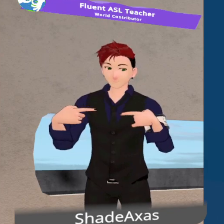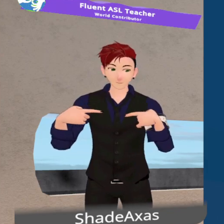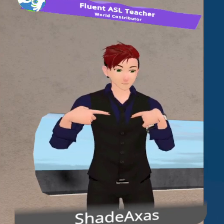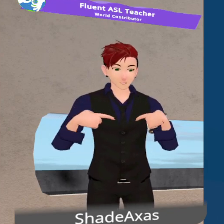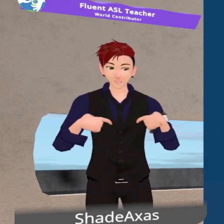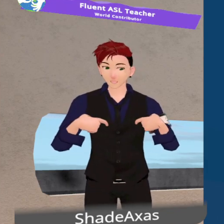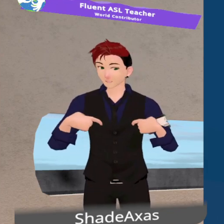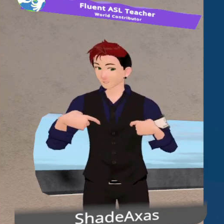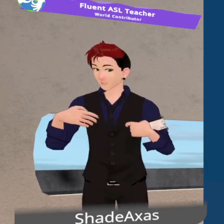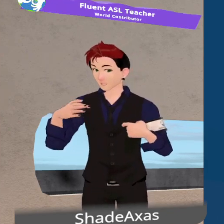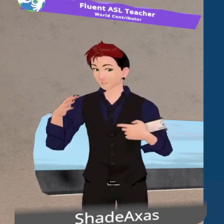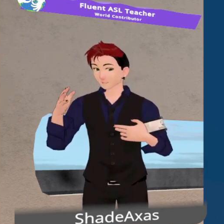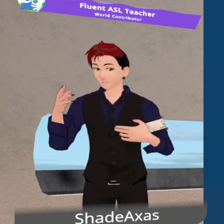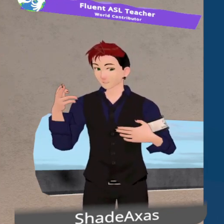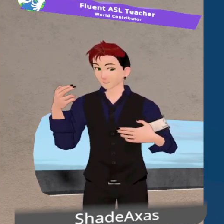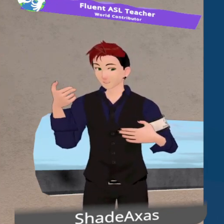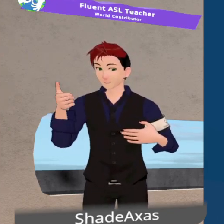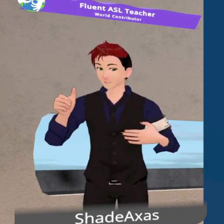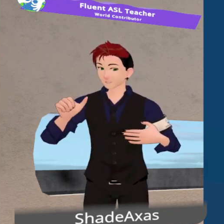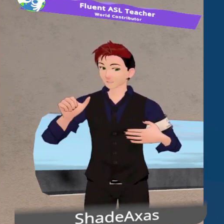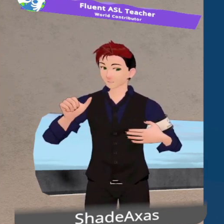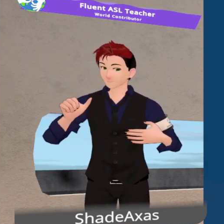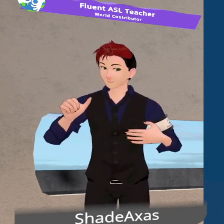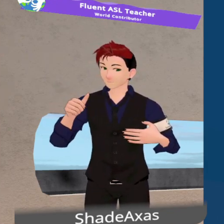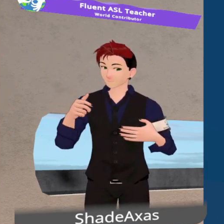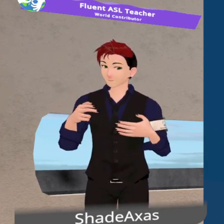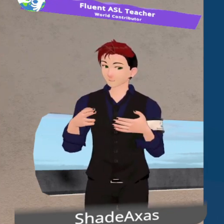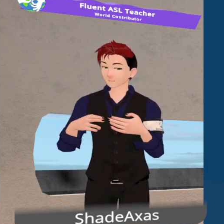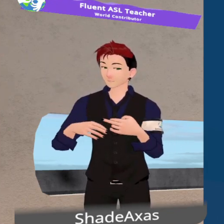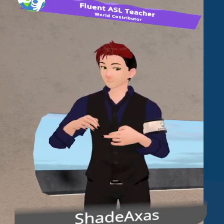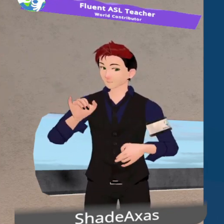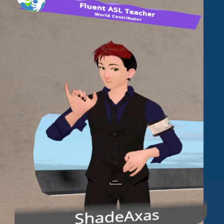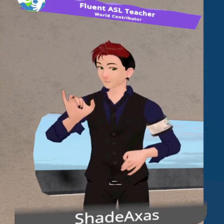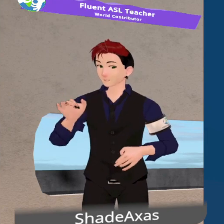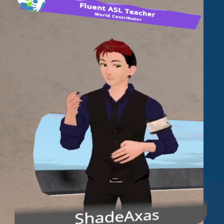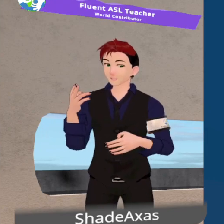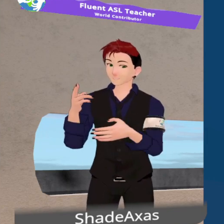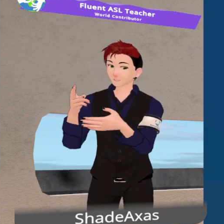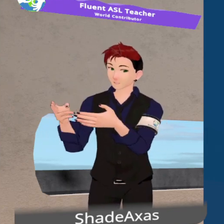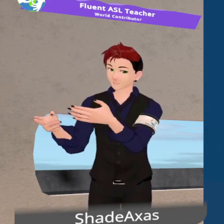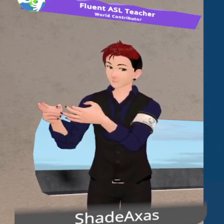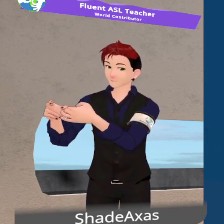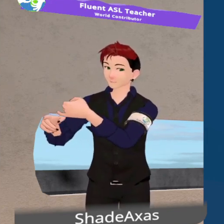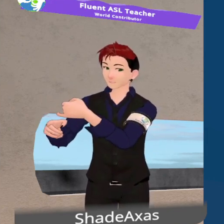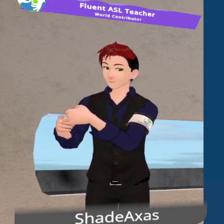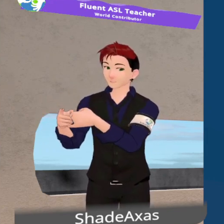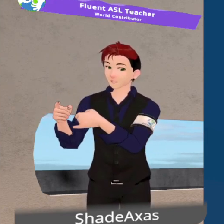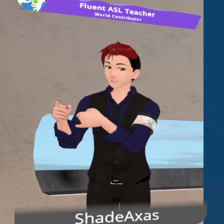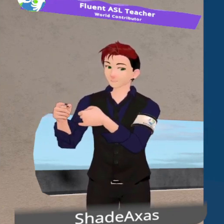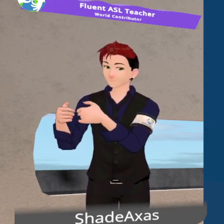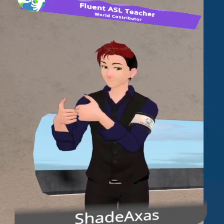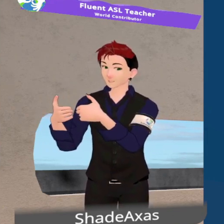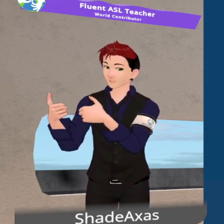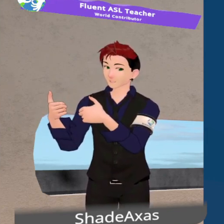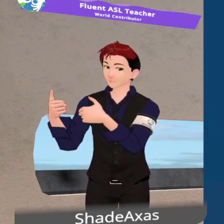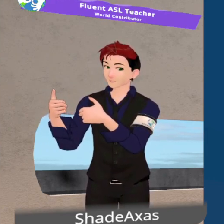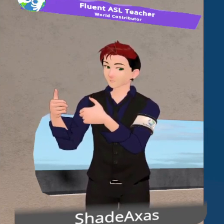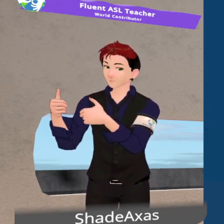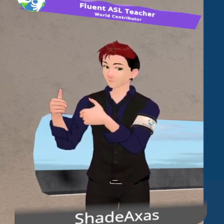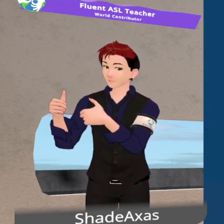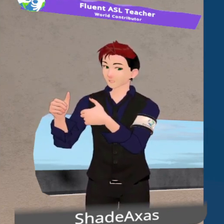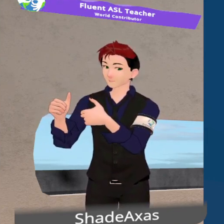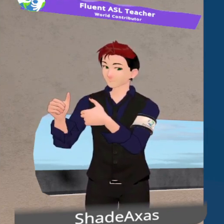But from what I know, I've never seen any resources on that. I've seen resources about how